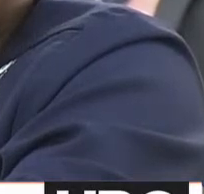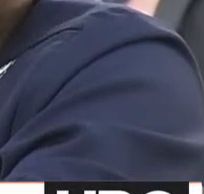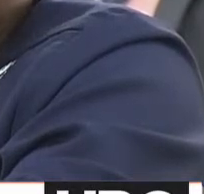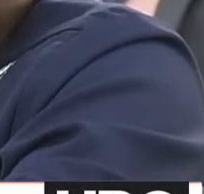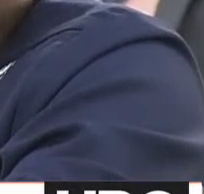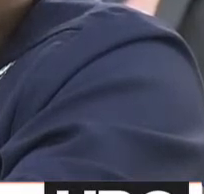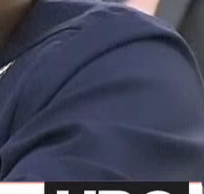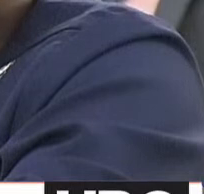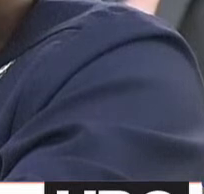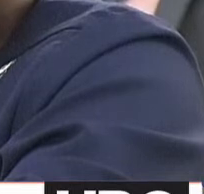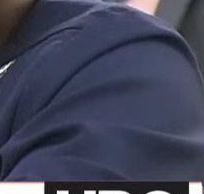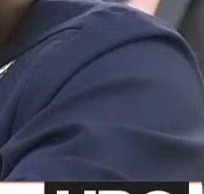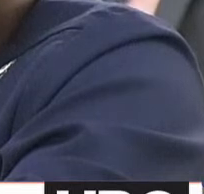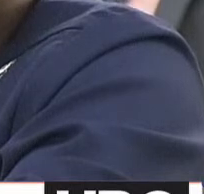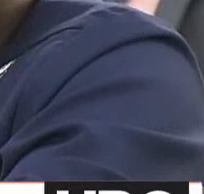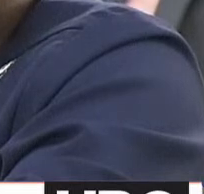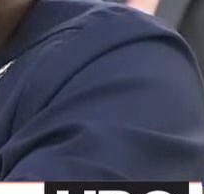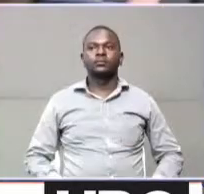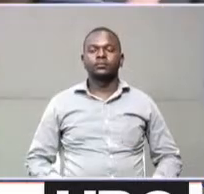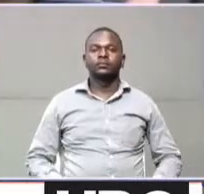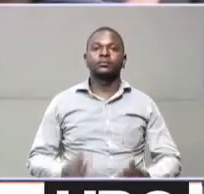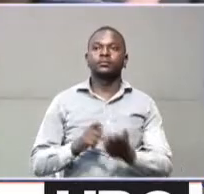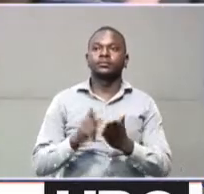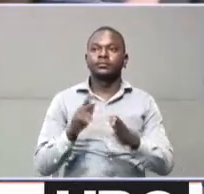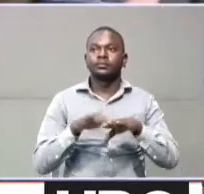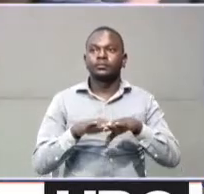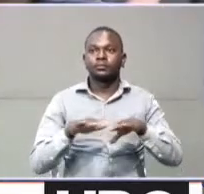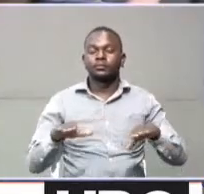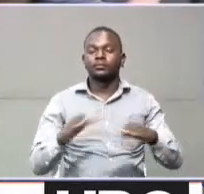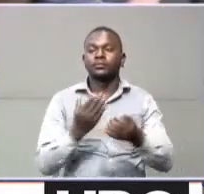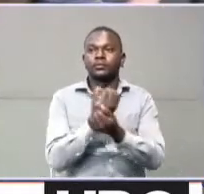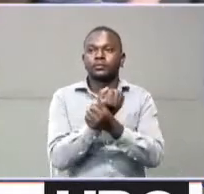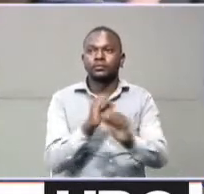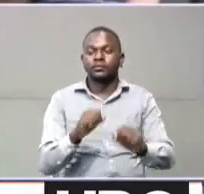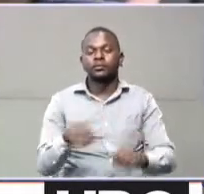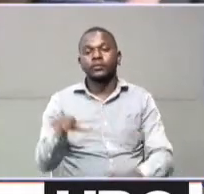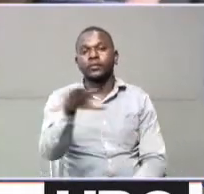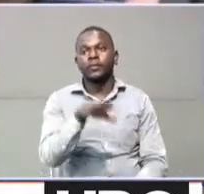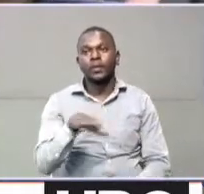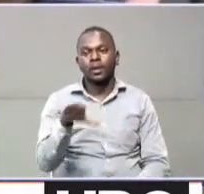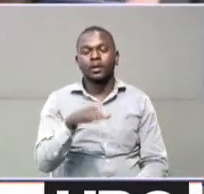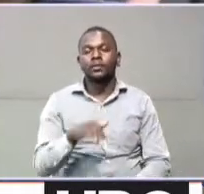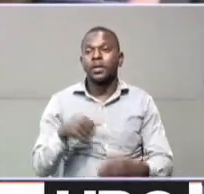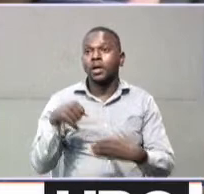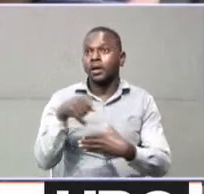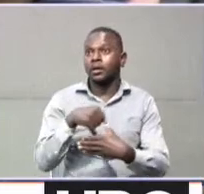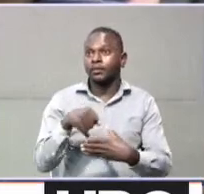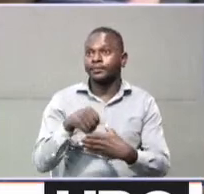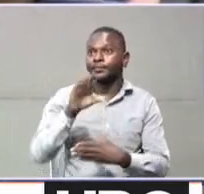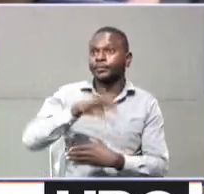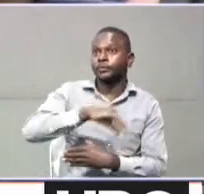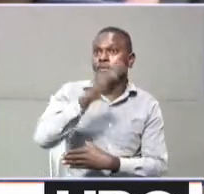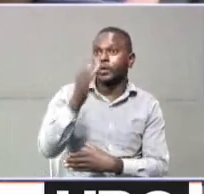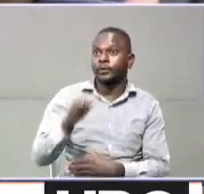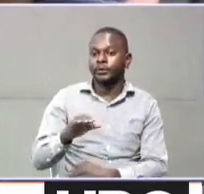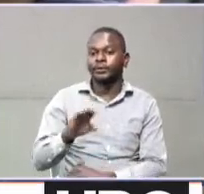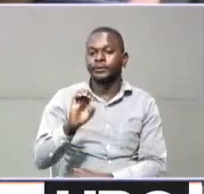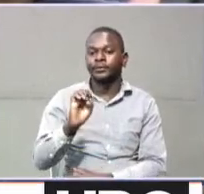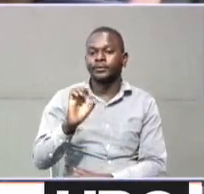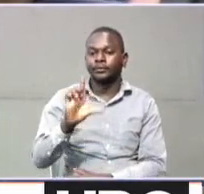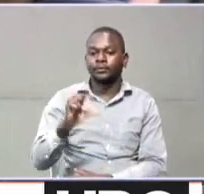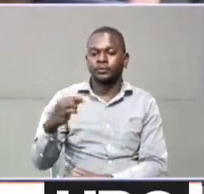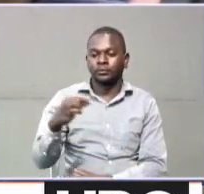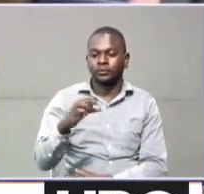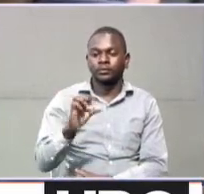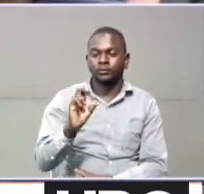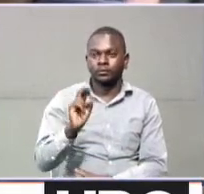transfers for purchasing land in safer areas within the mount aragon for